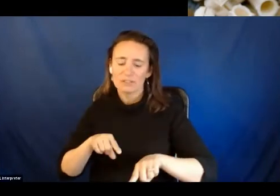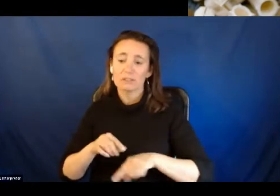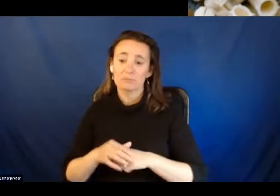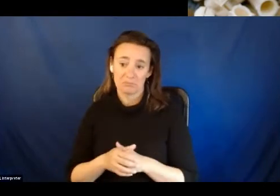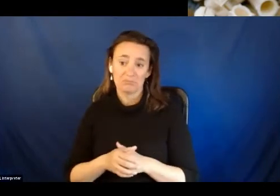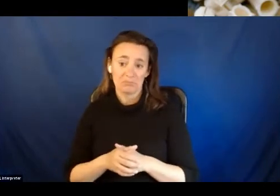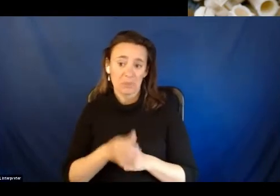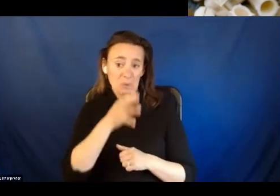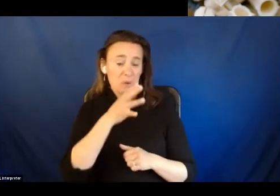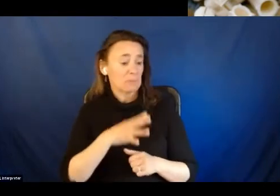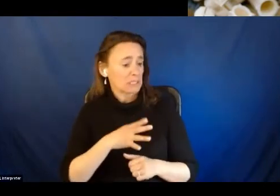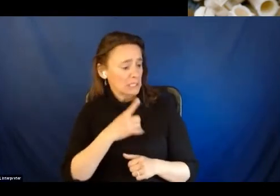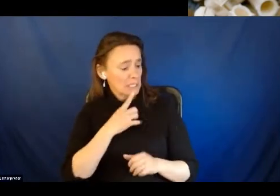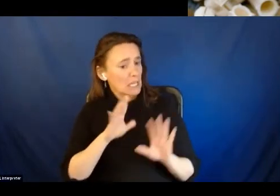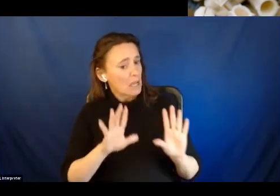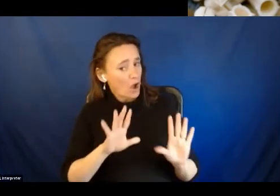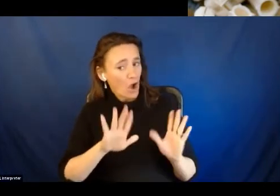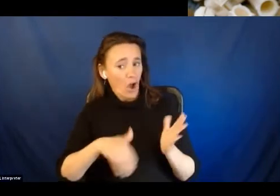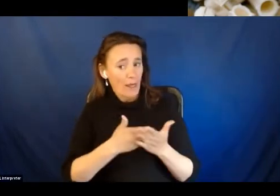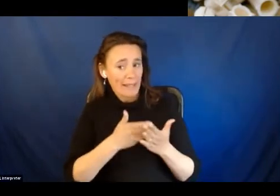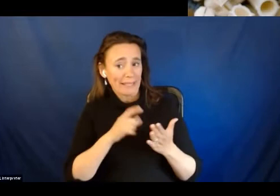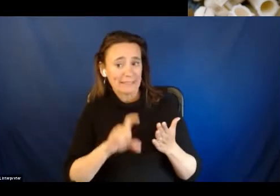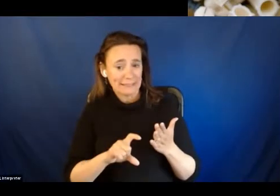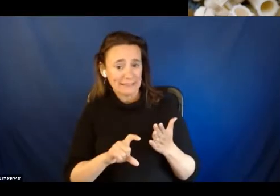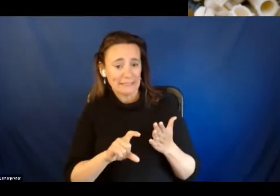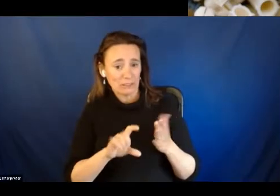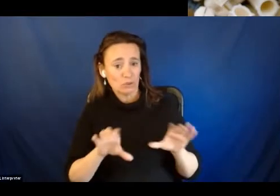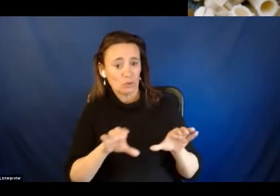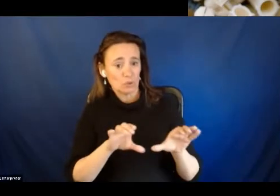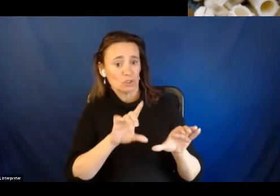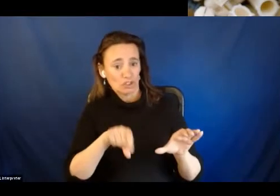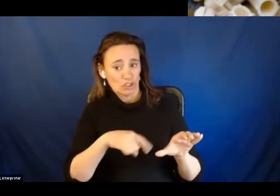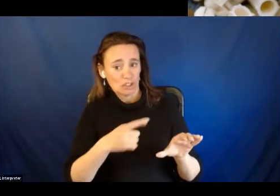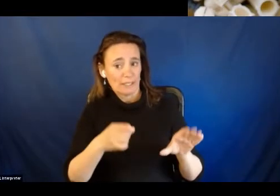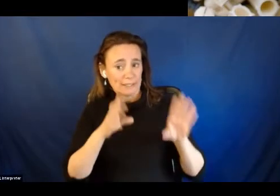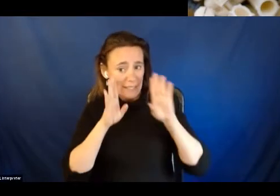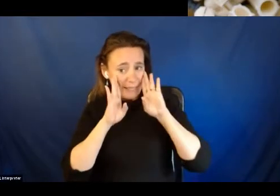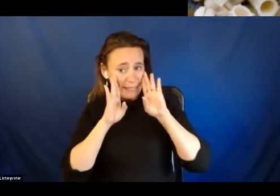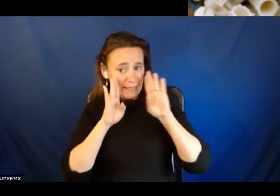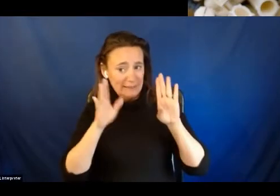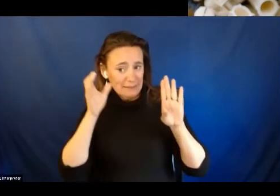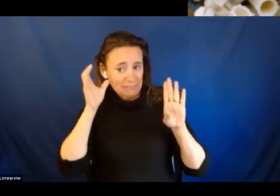right? She said, and all I need you to do is just listen.